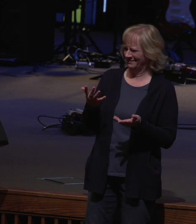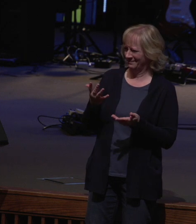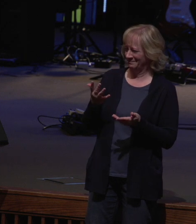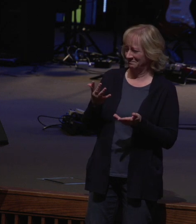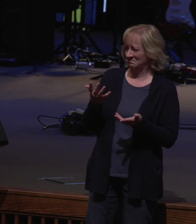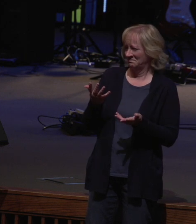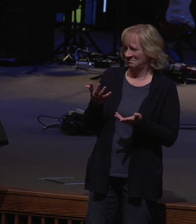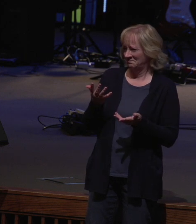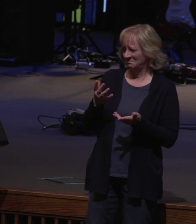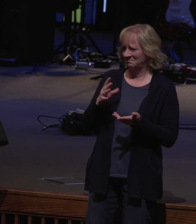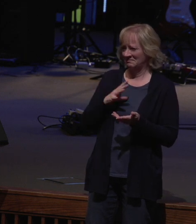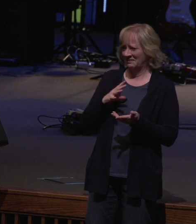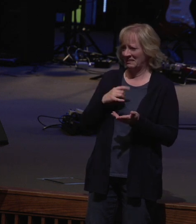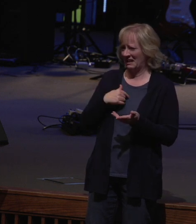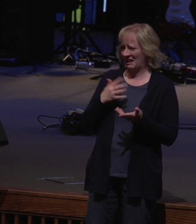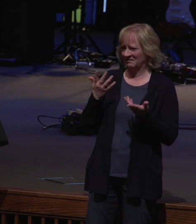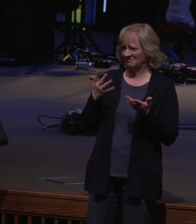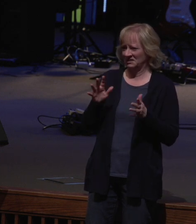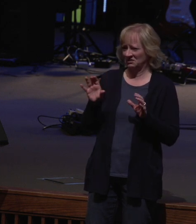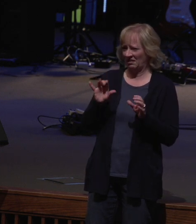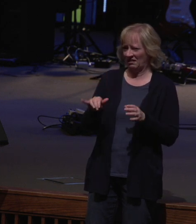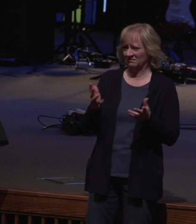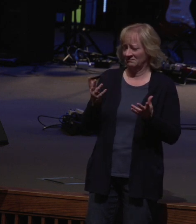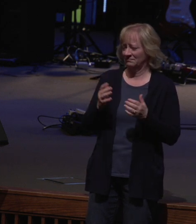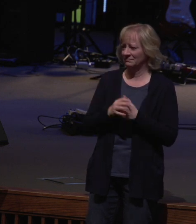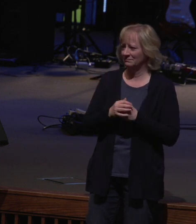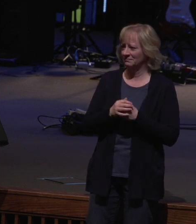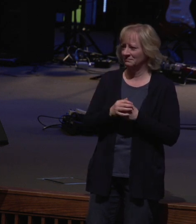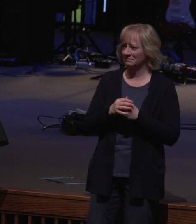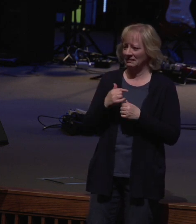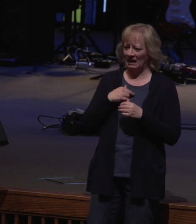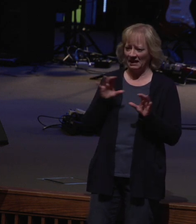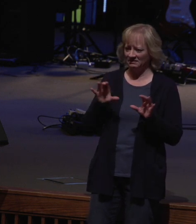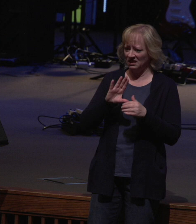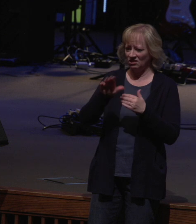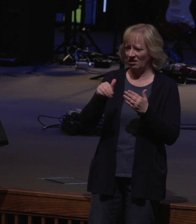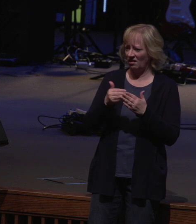awesome, I've done that. Done them all.